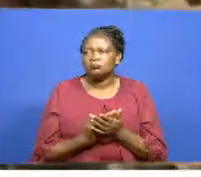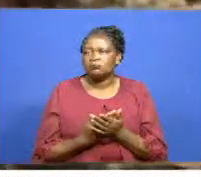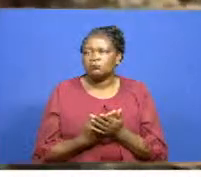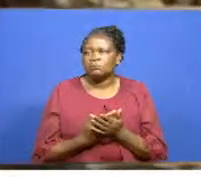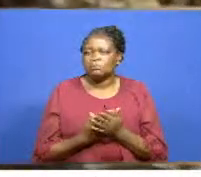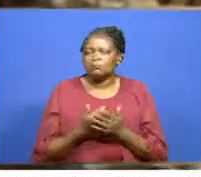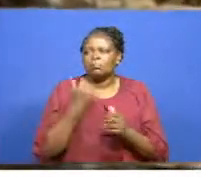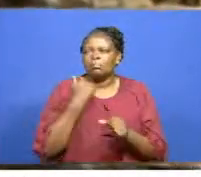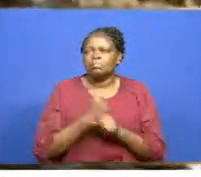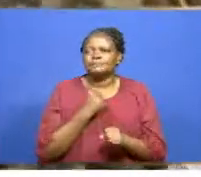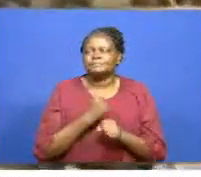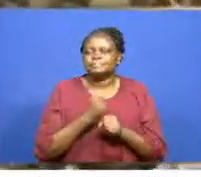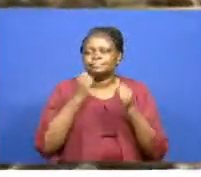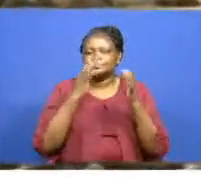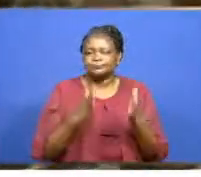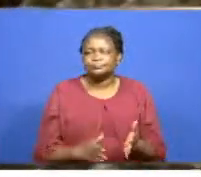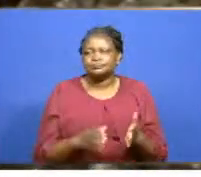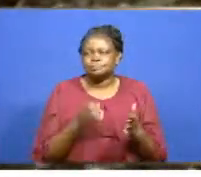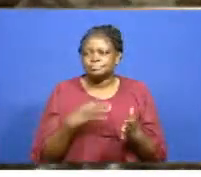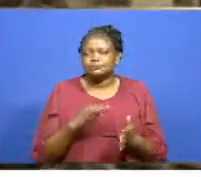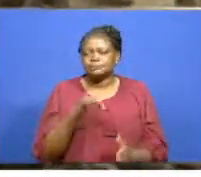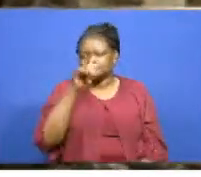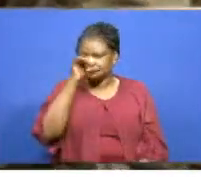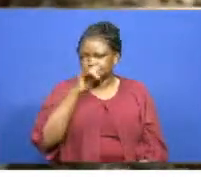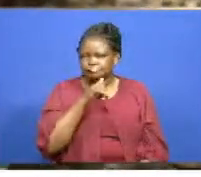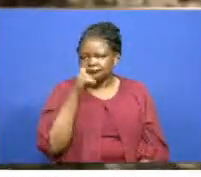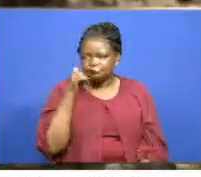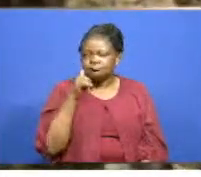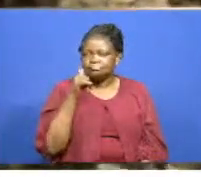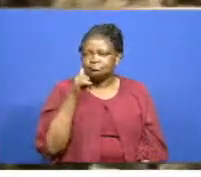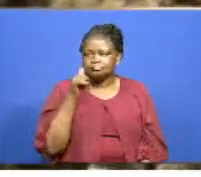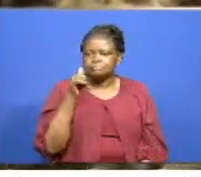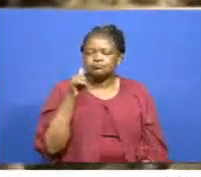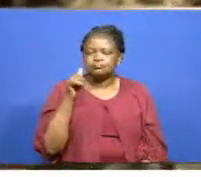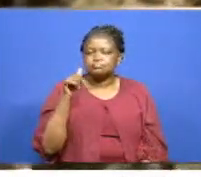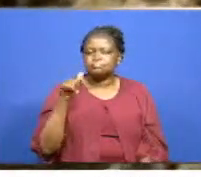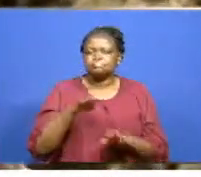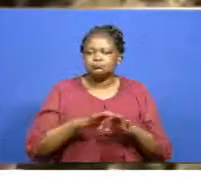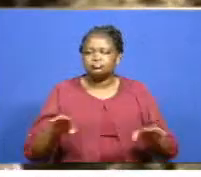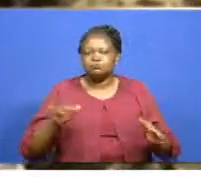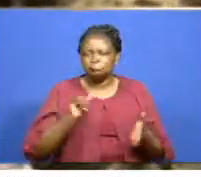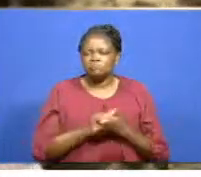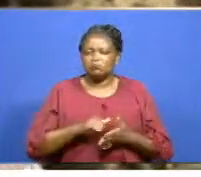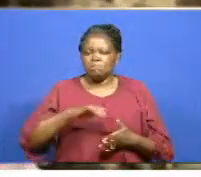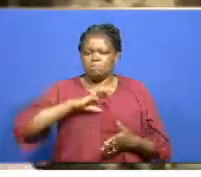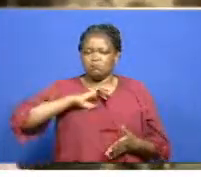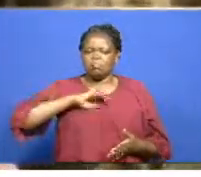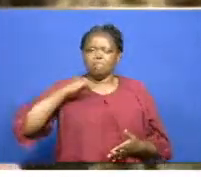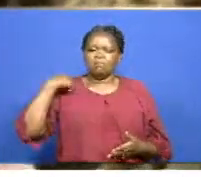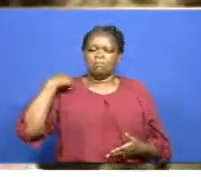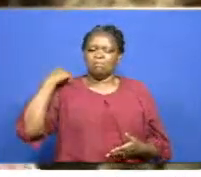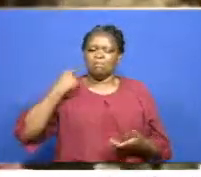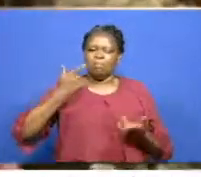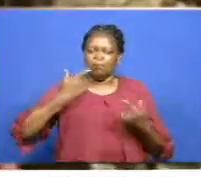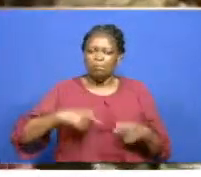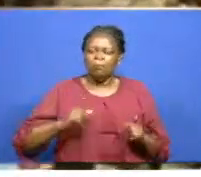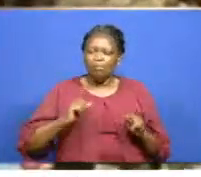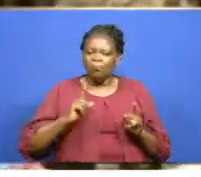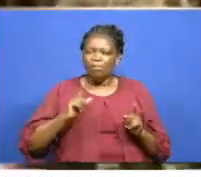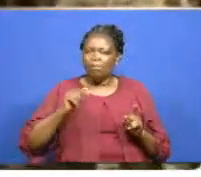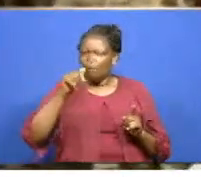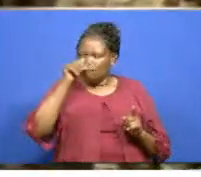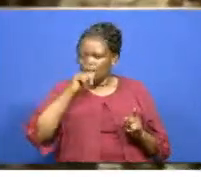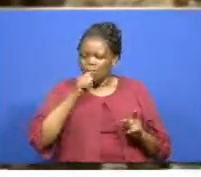operators of private conservancies, owners of private land, who have on their own volition allowed their private